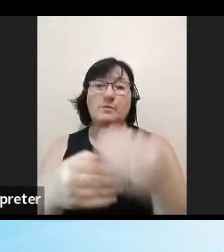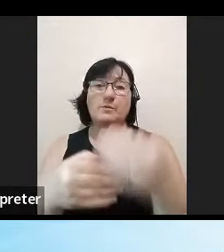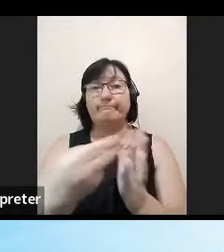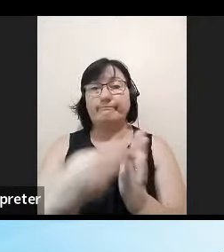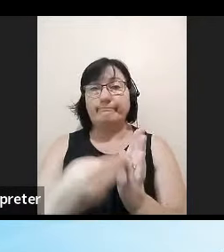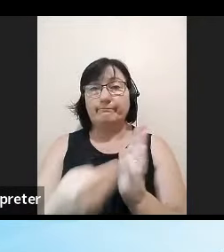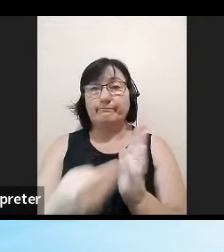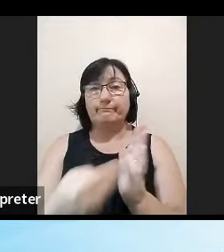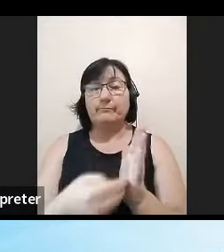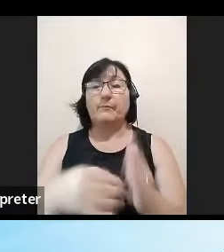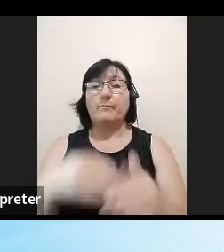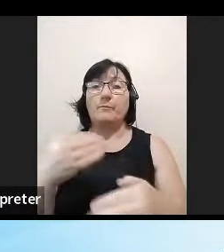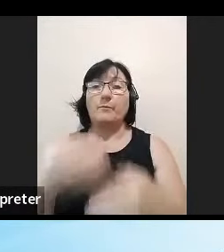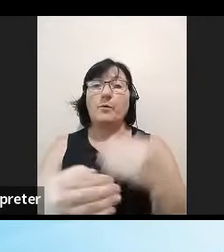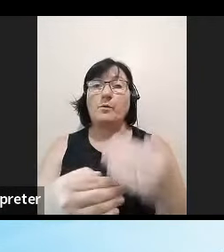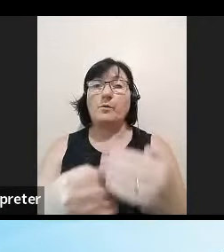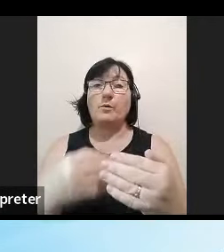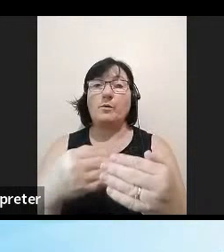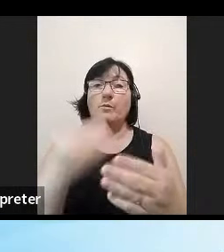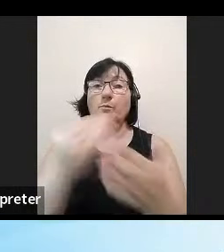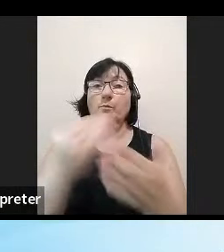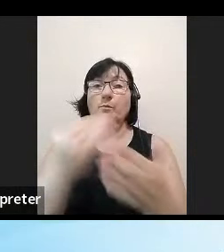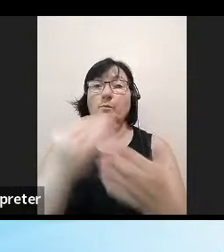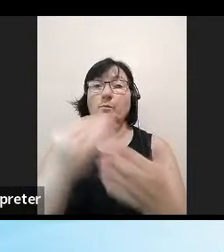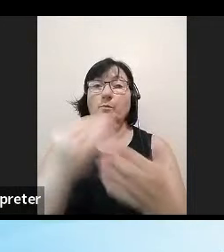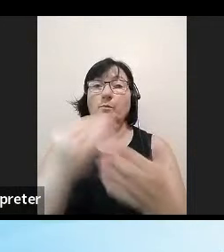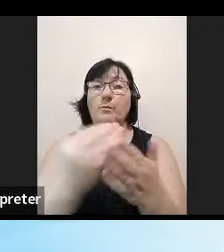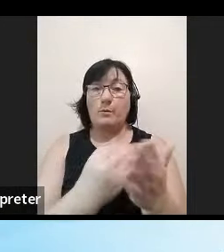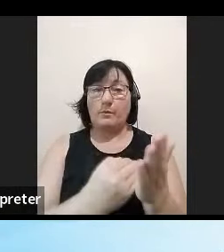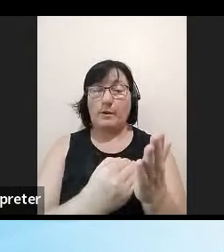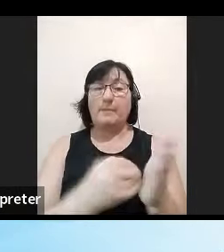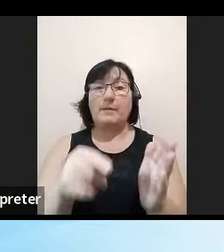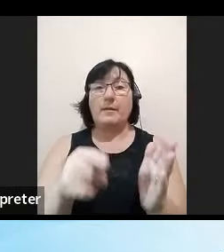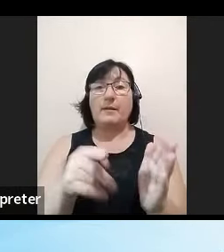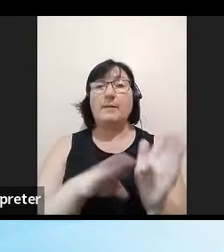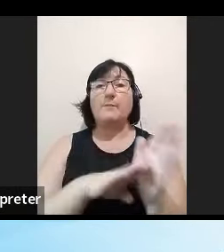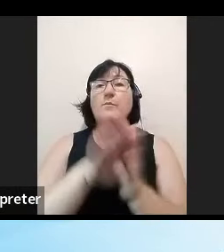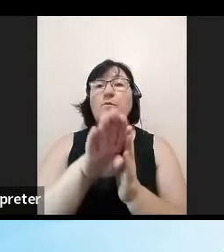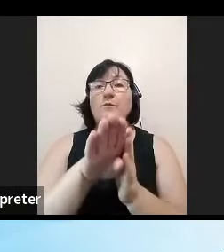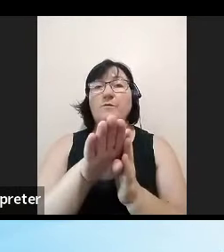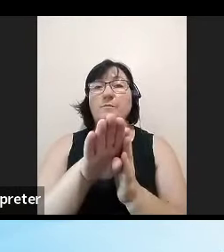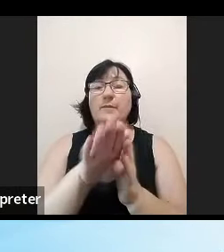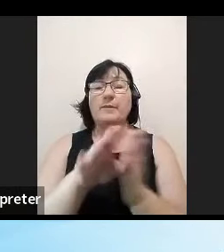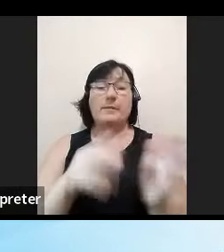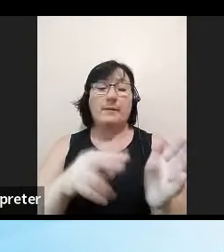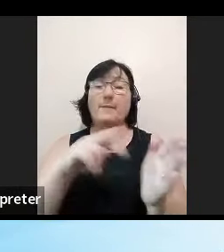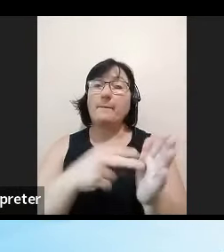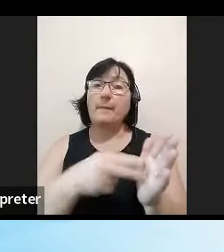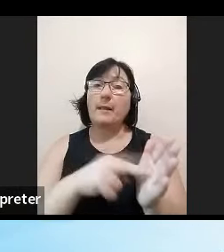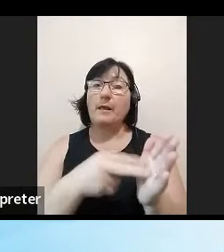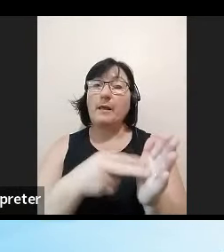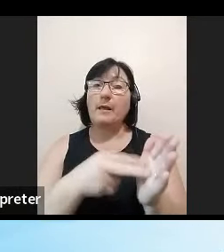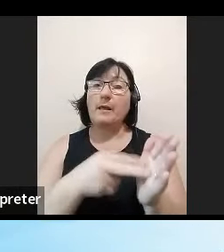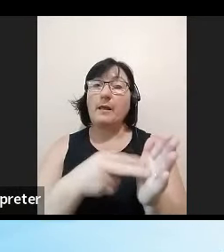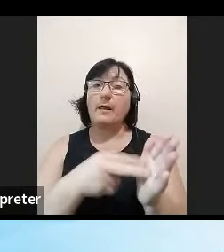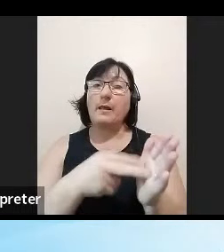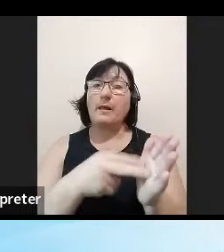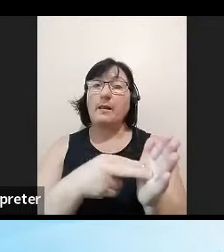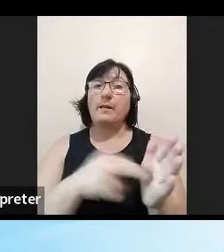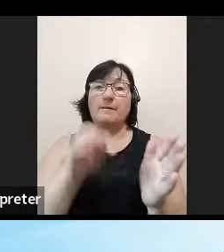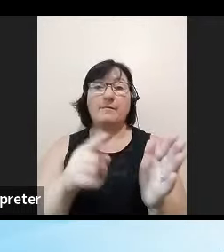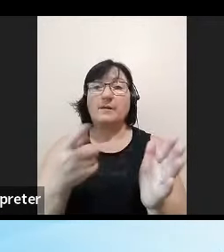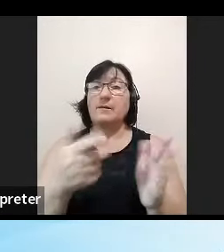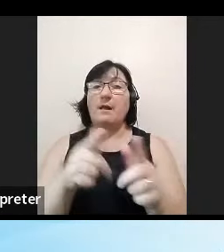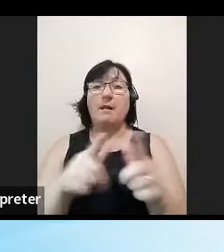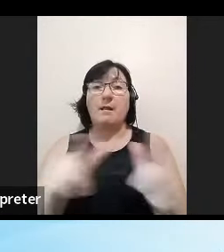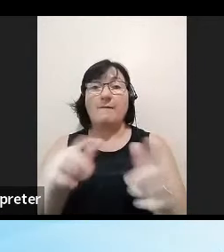in that improvement plan, the key things will be to say, if there is some level of compliance, we will then assist you in improving that